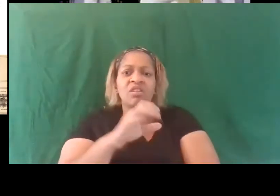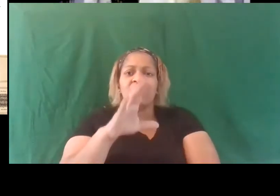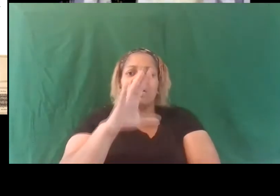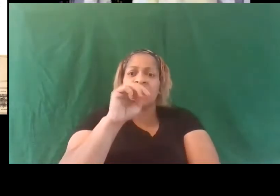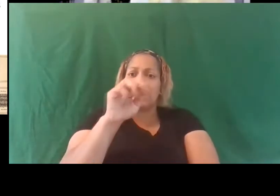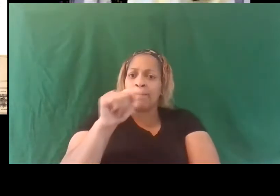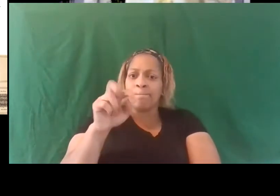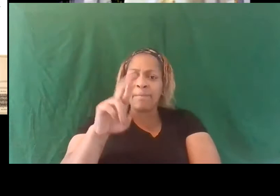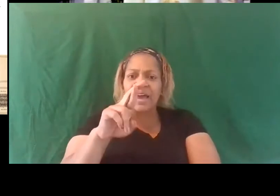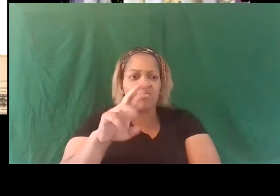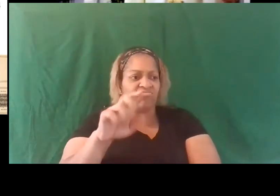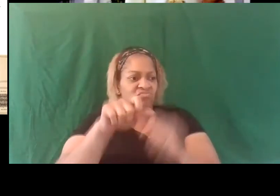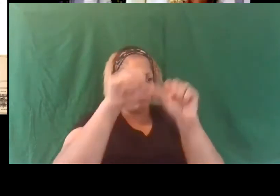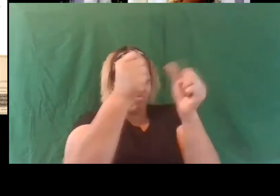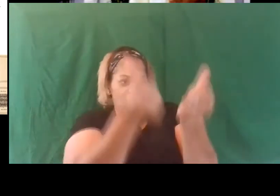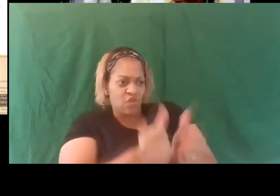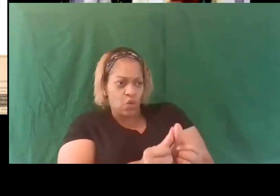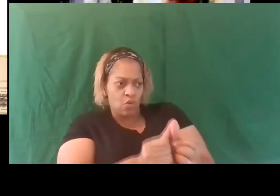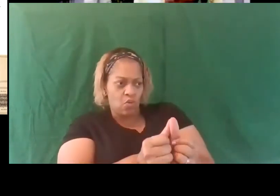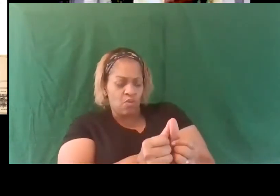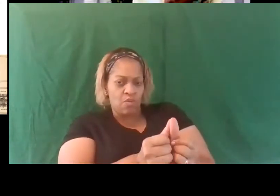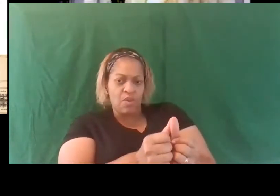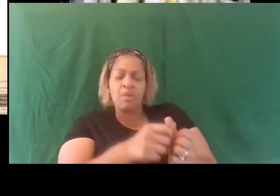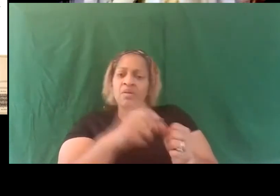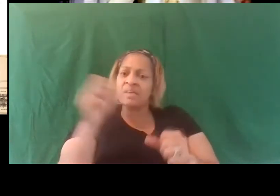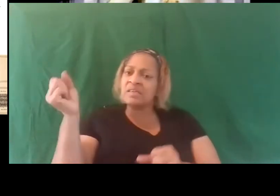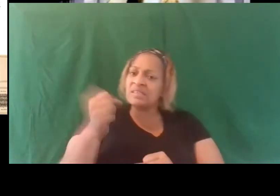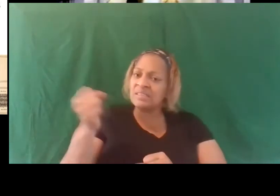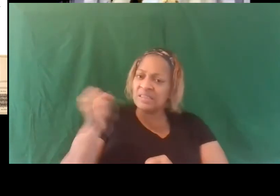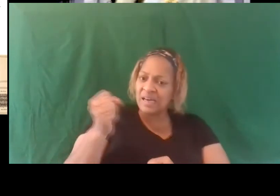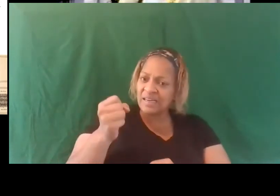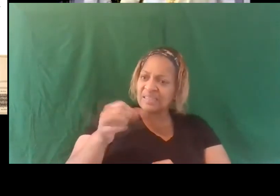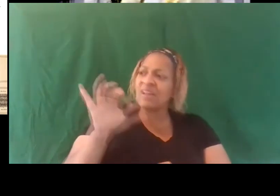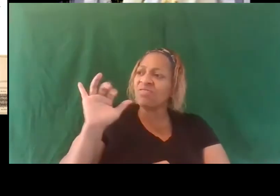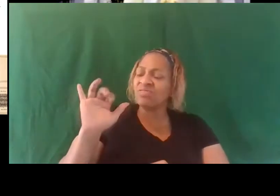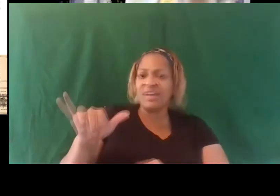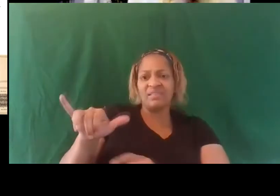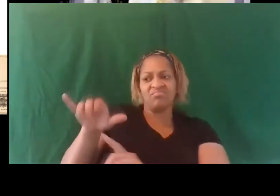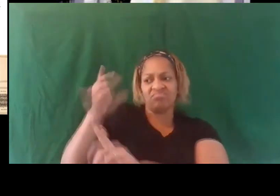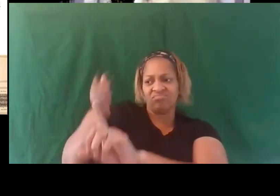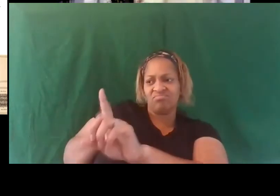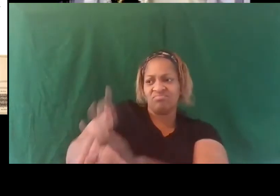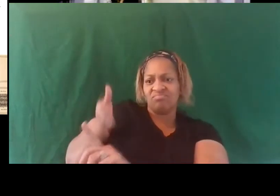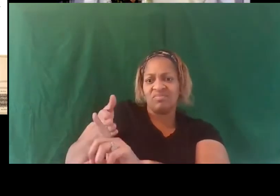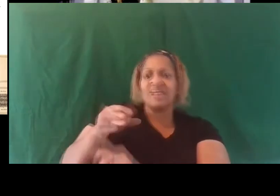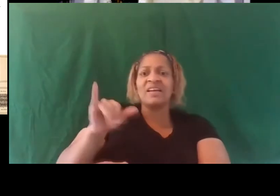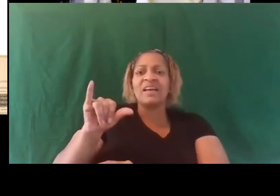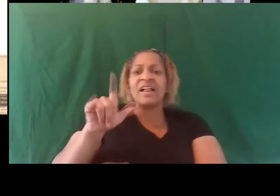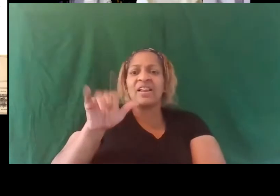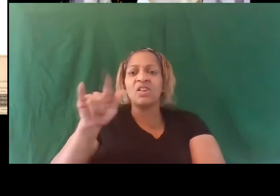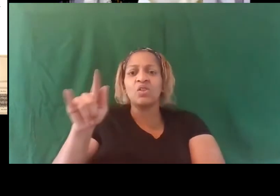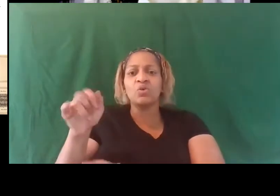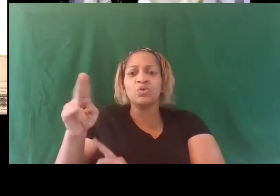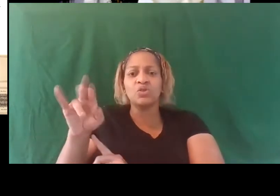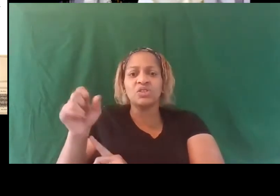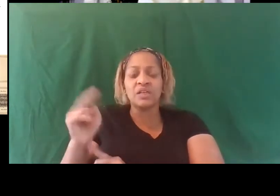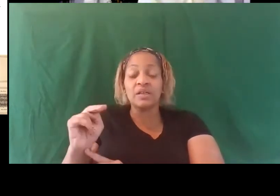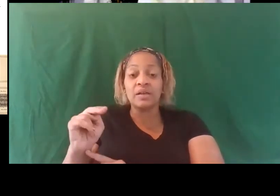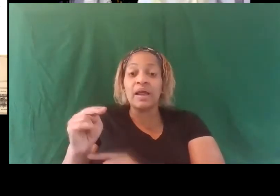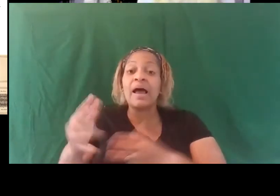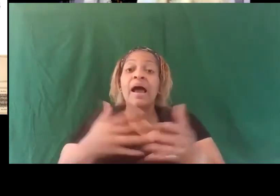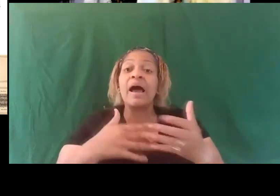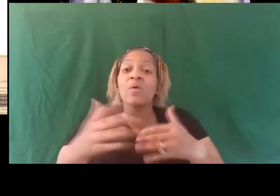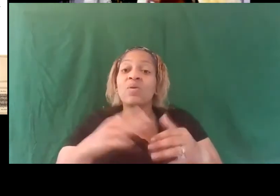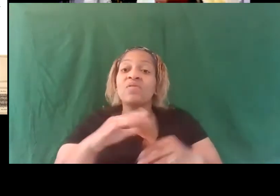the level of being, yes, it is an illusion because that's not at that level. However, suffering is due